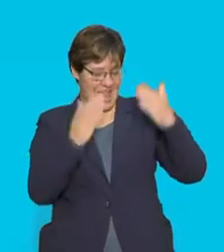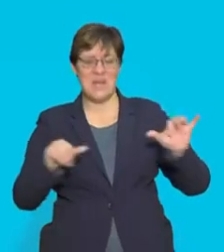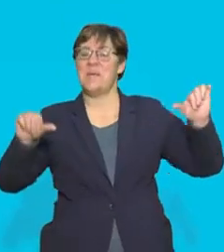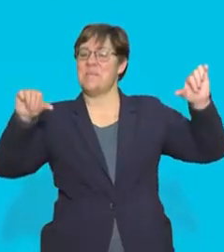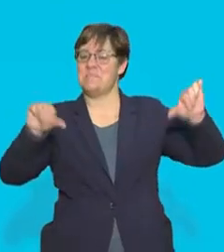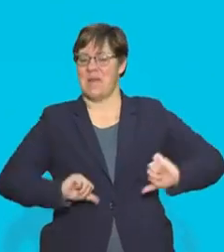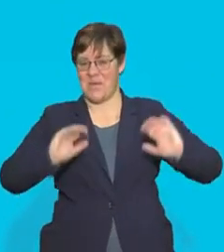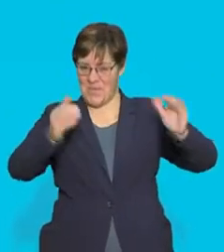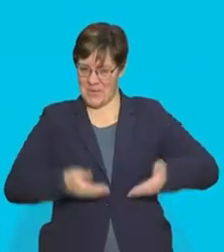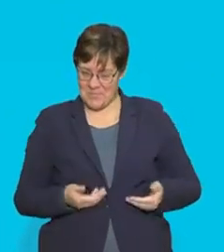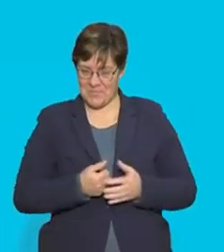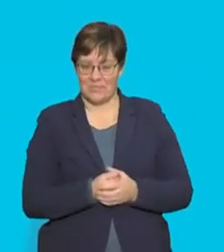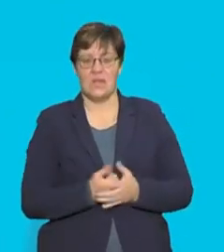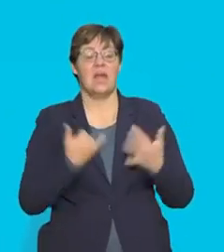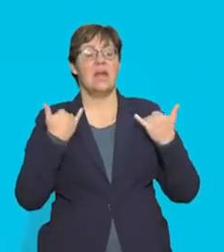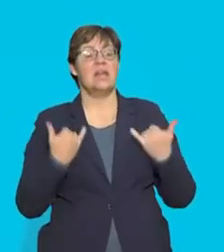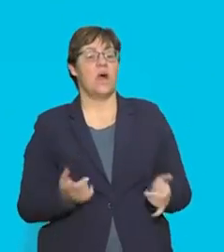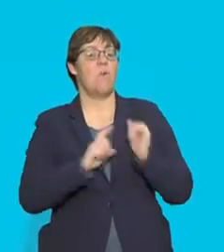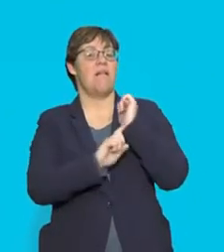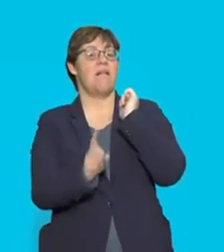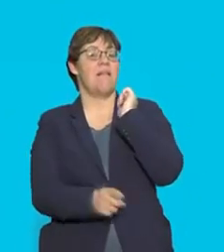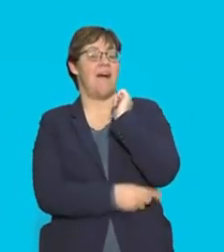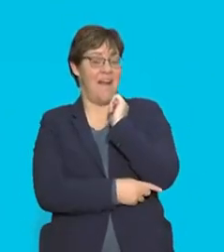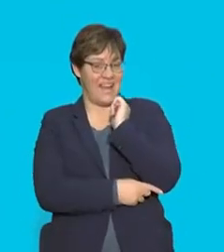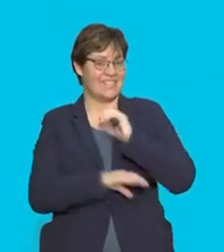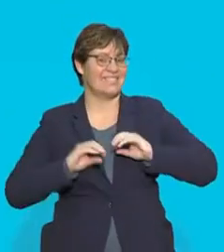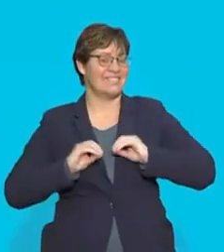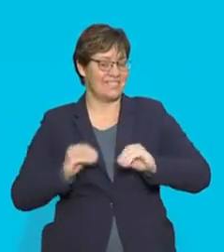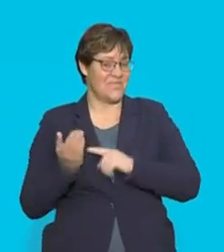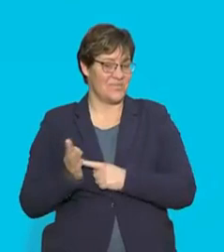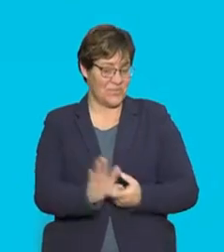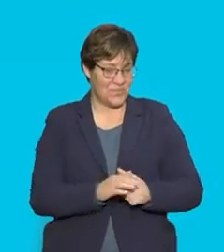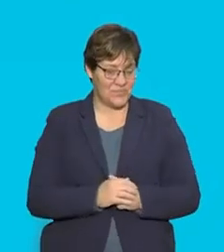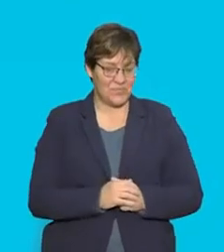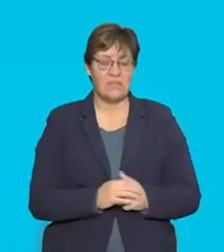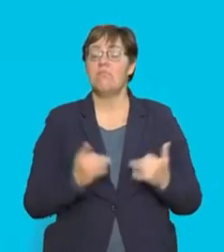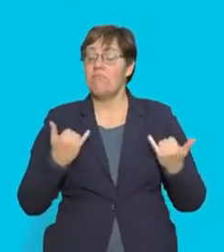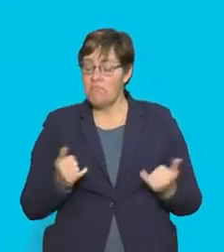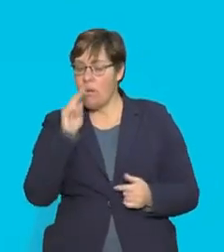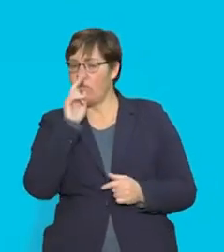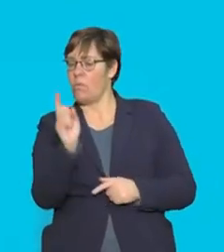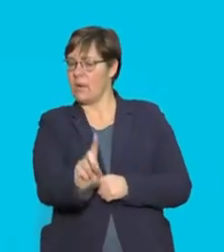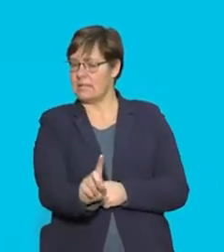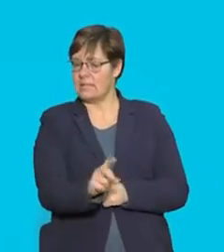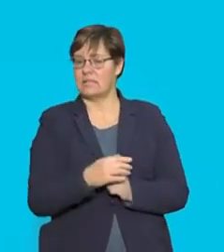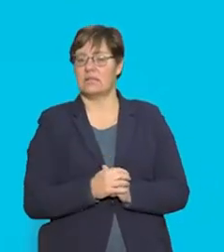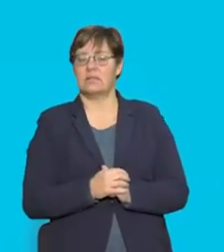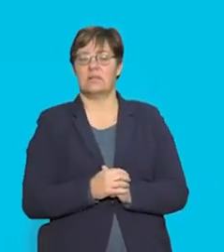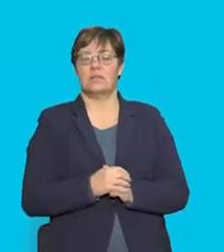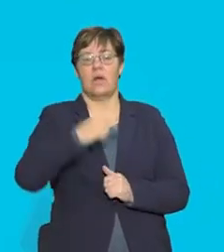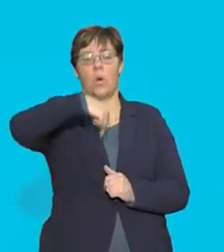Hi guys, welcome back from the ad break. So now we've come to the last segment of our show where we are still looking at